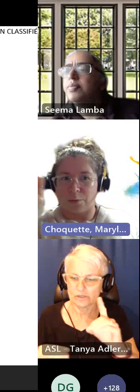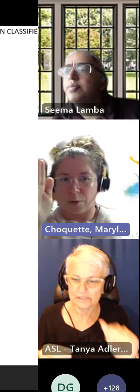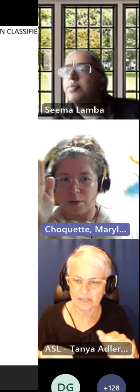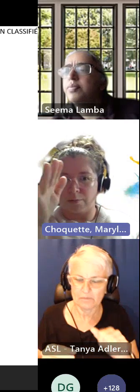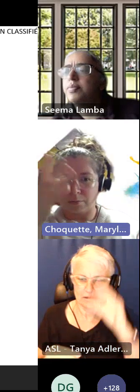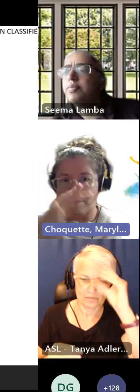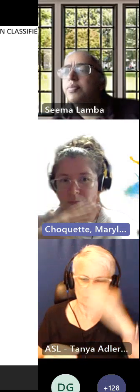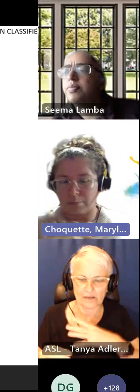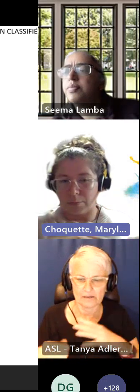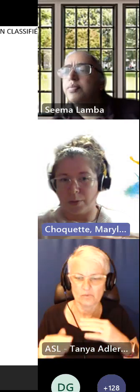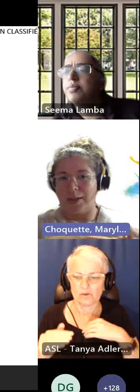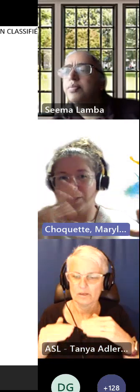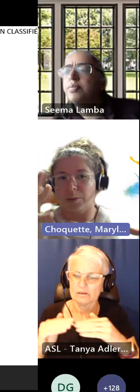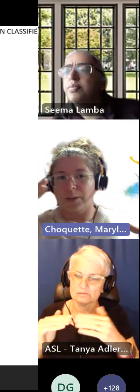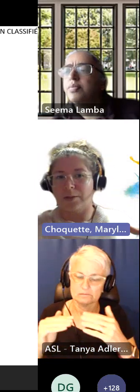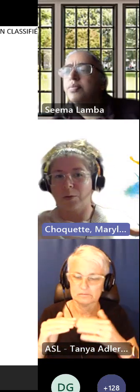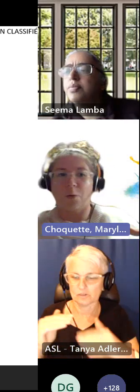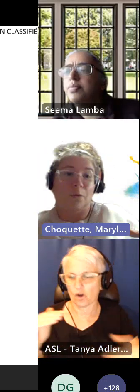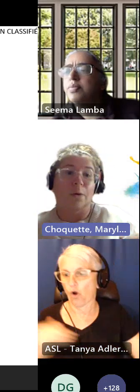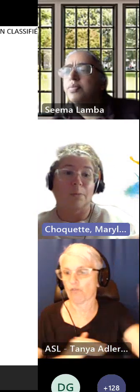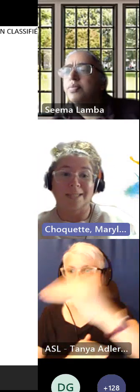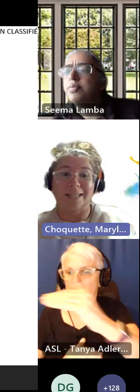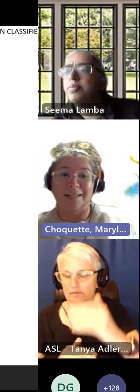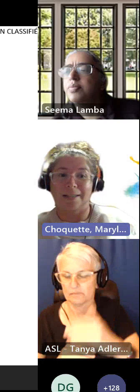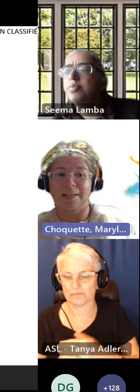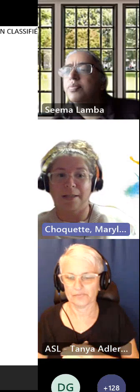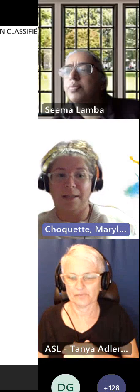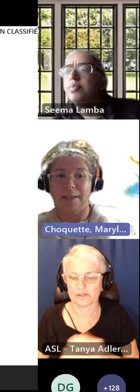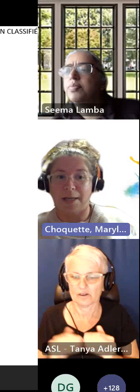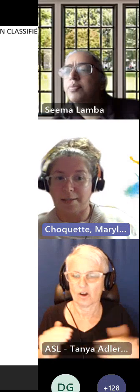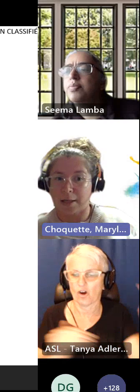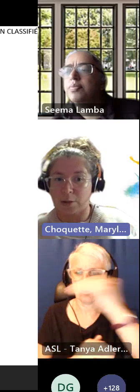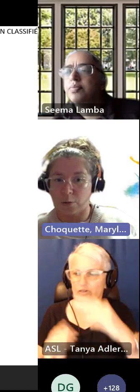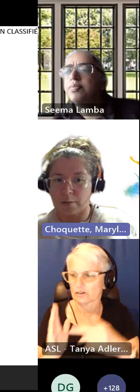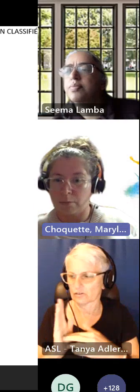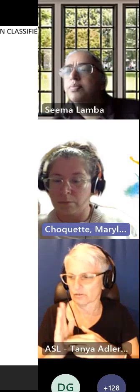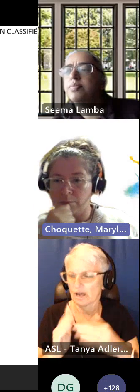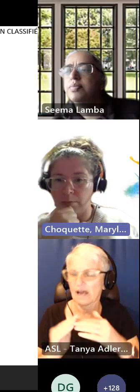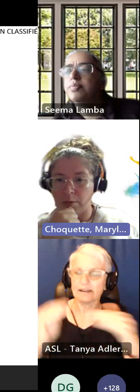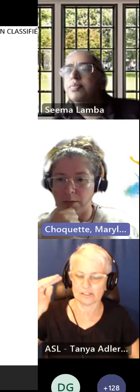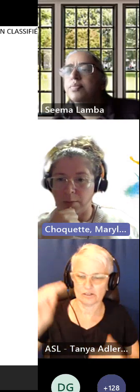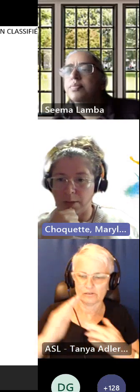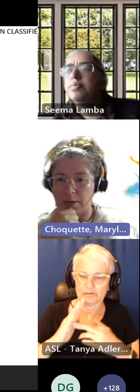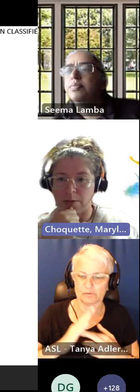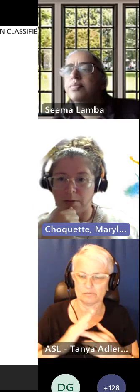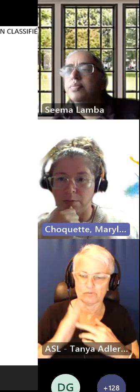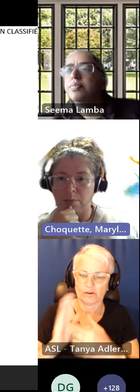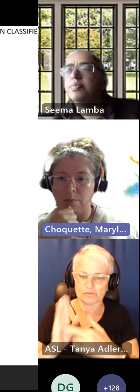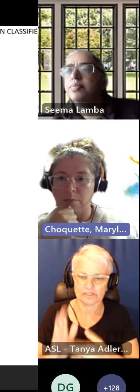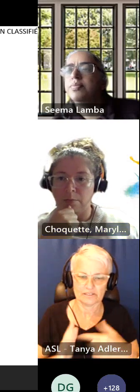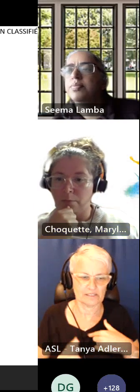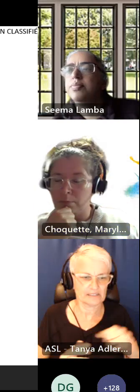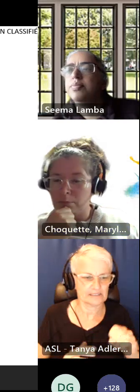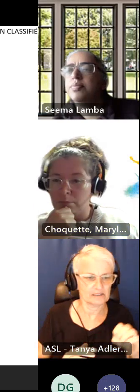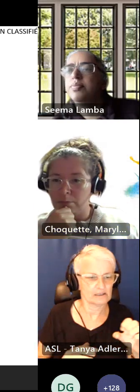underrepresentation overall, but then they'd be overrepresented in the EX category, if that makes